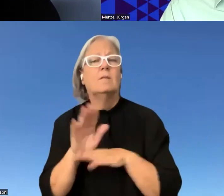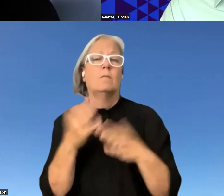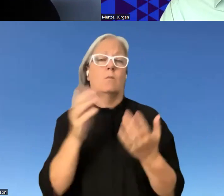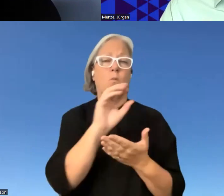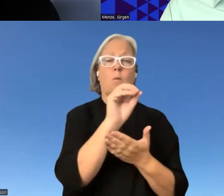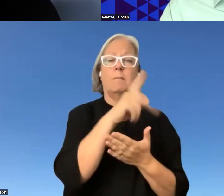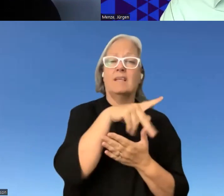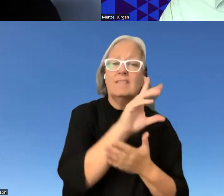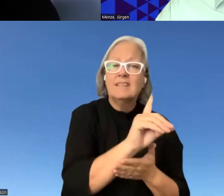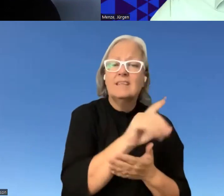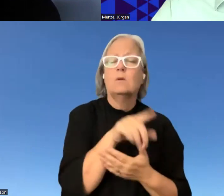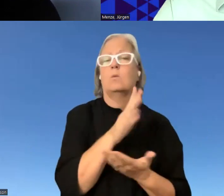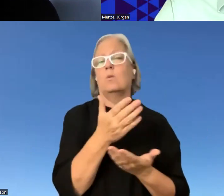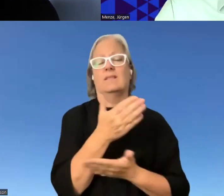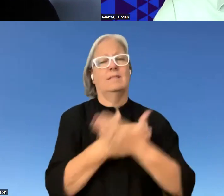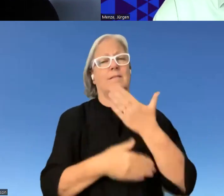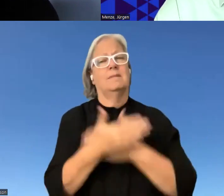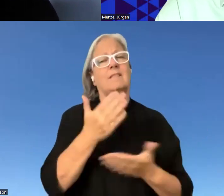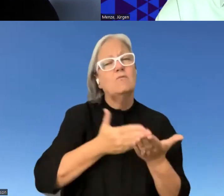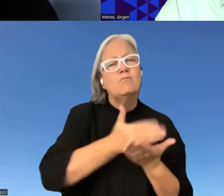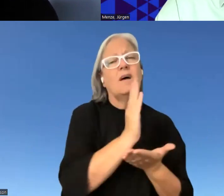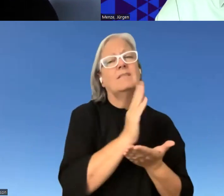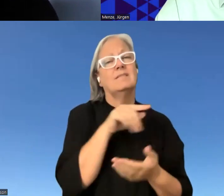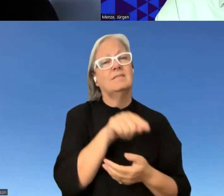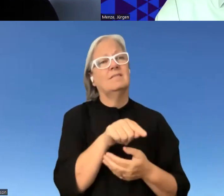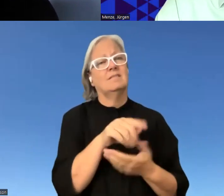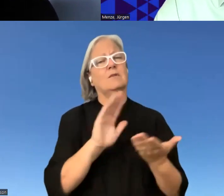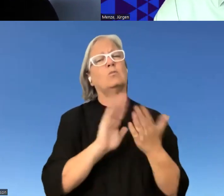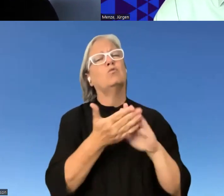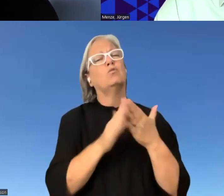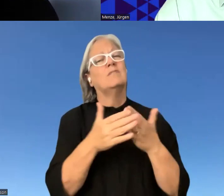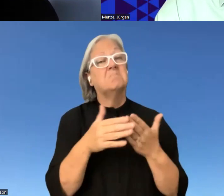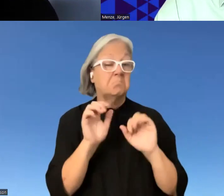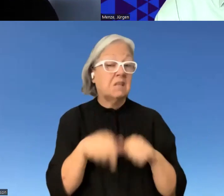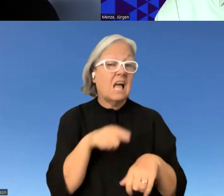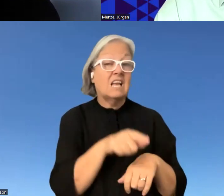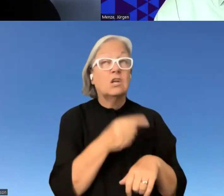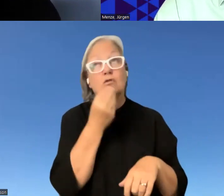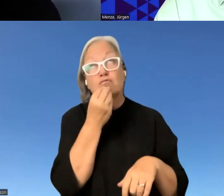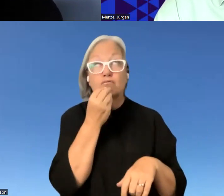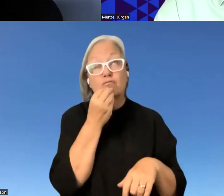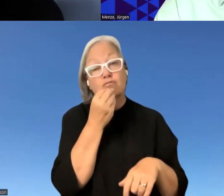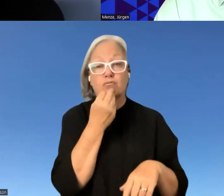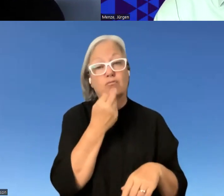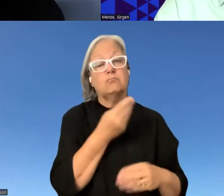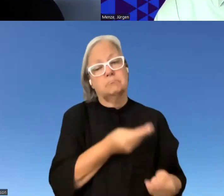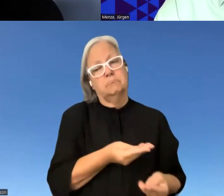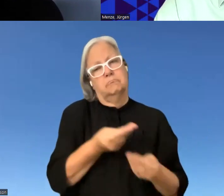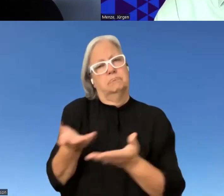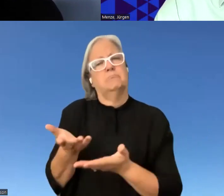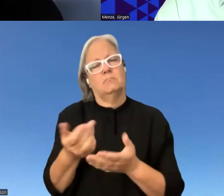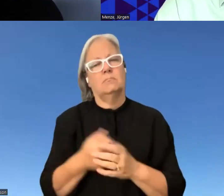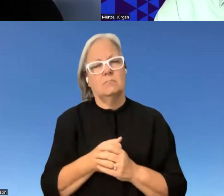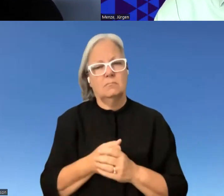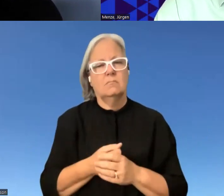rights community, that is, of course, something you could also submit and nominate. Anna, maybe to give you a break,